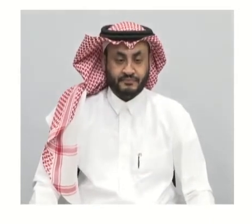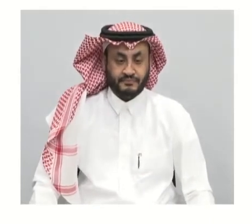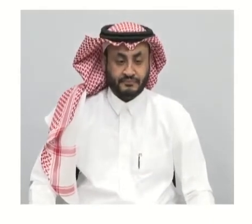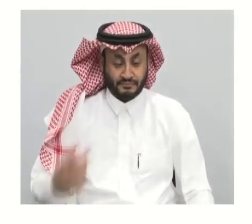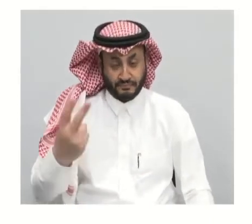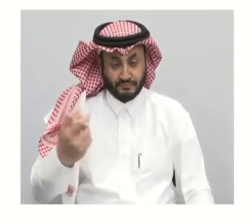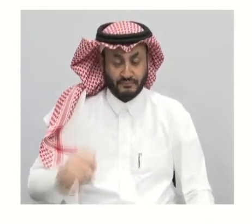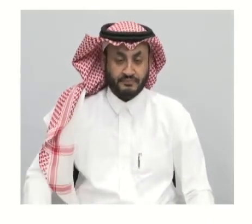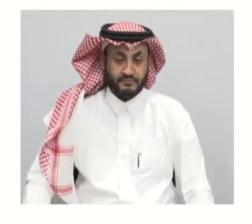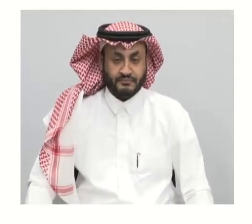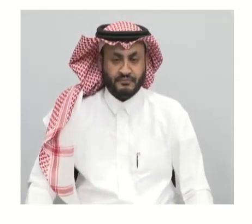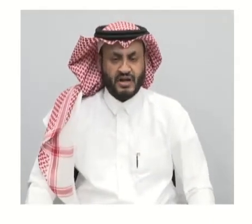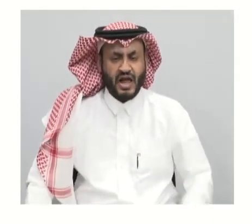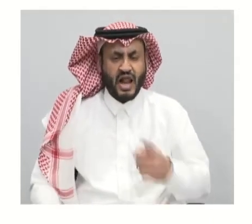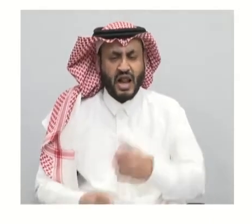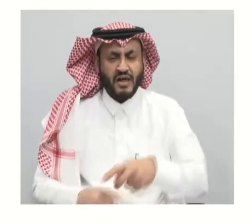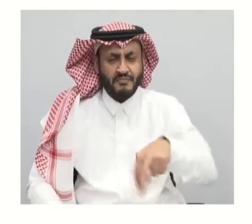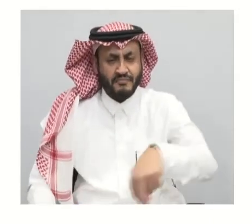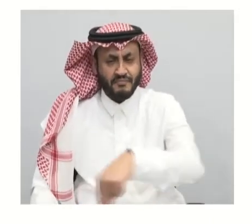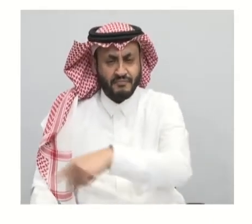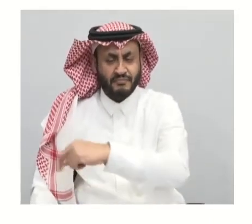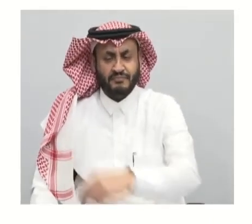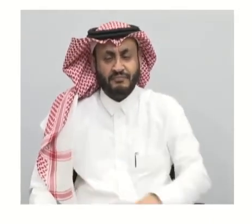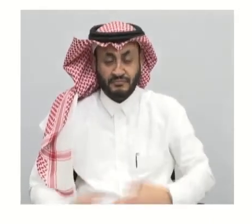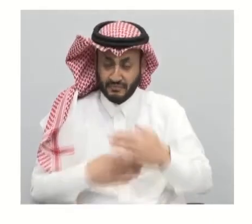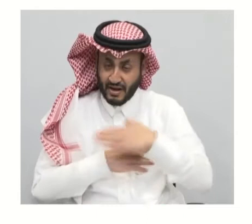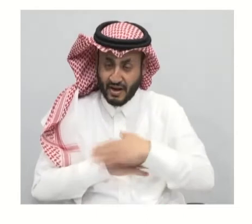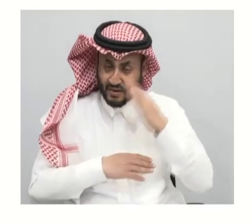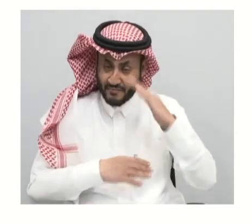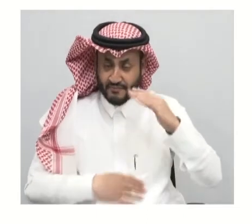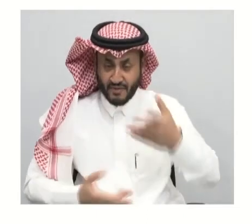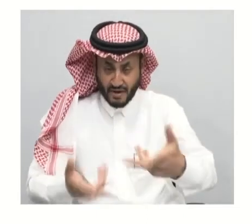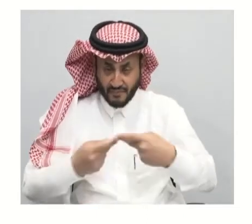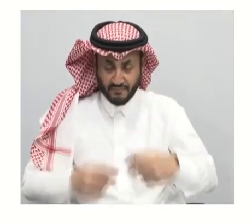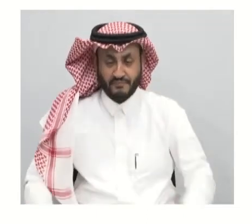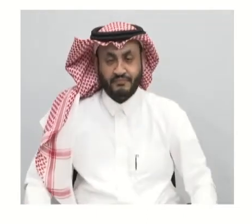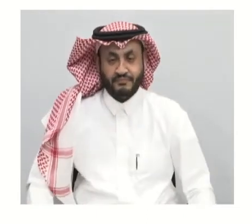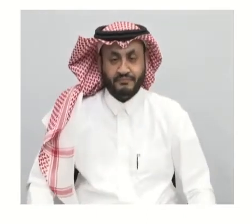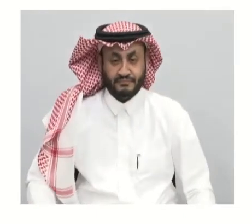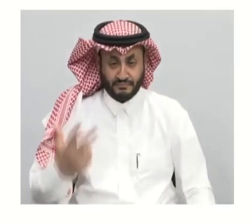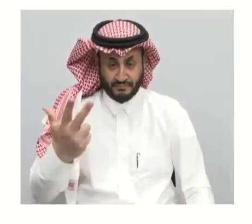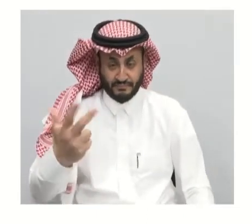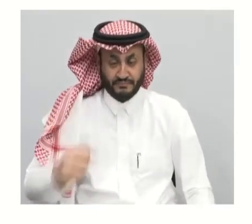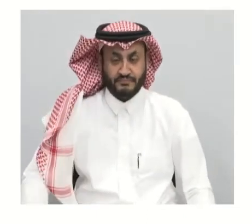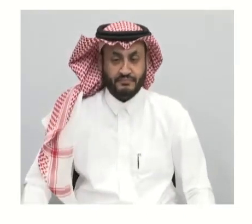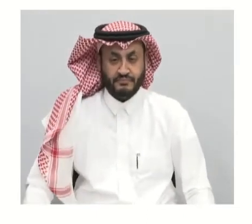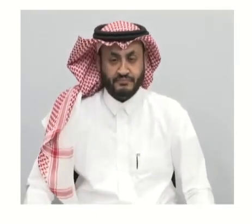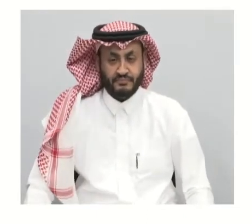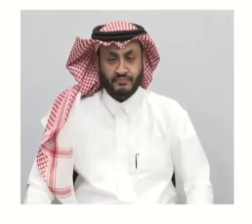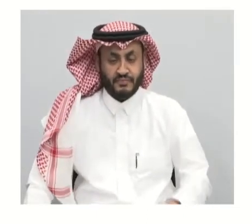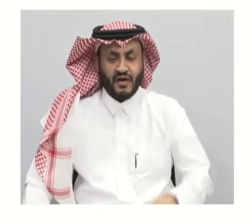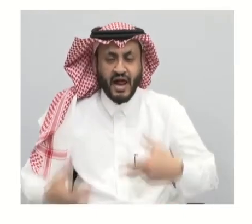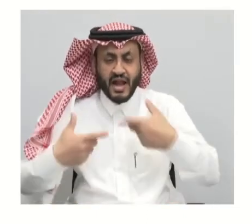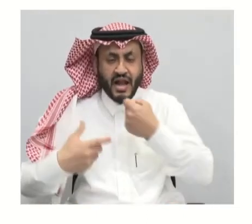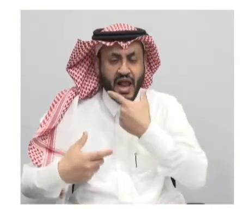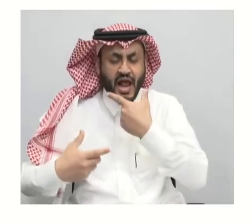Two. I have to leave early. Thanks for inviting me. Three. Now, smile